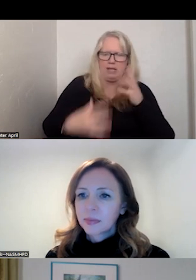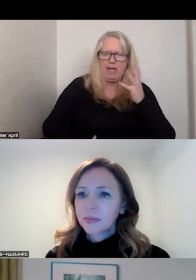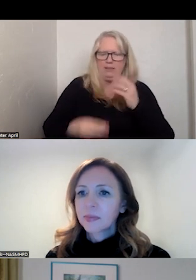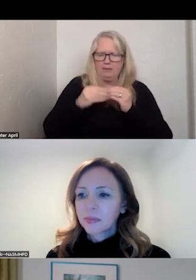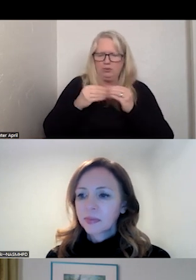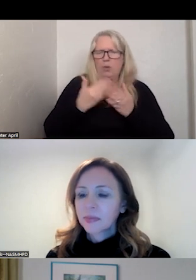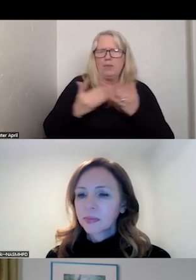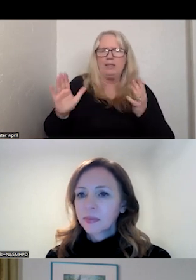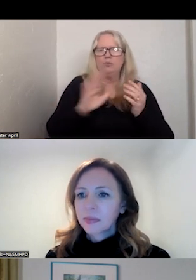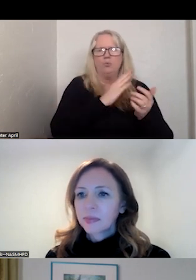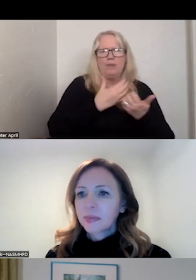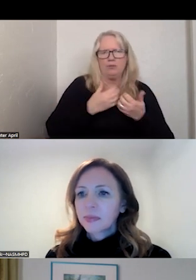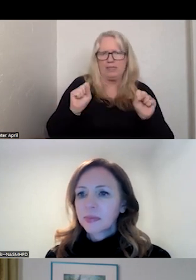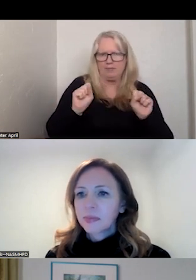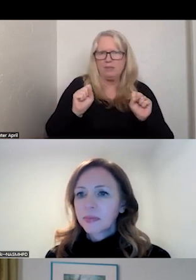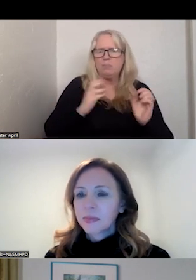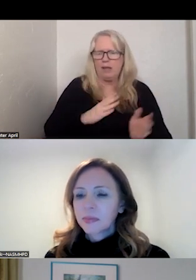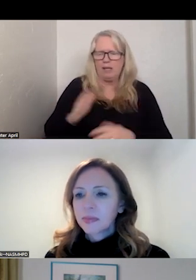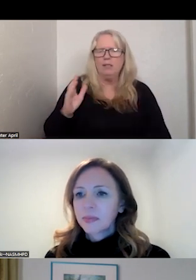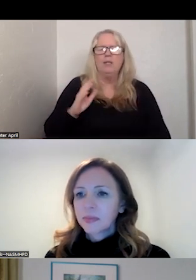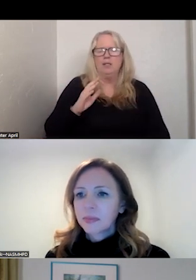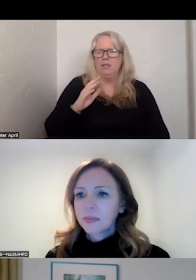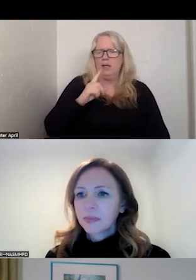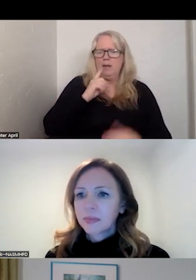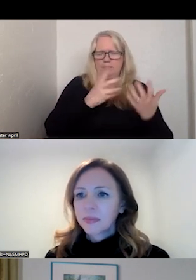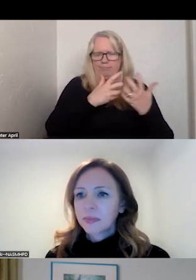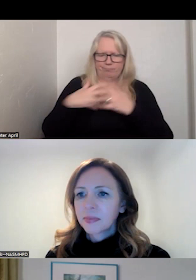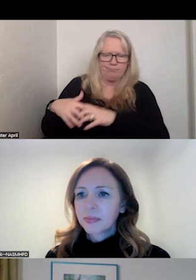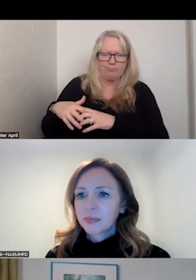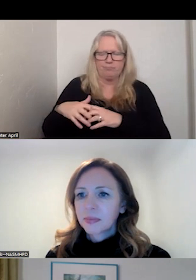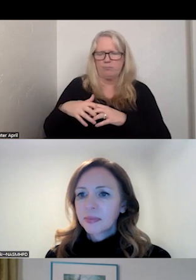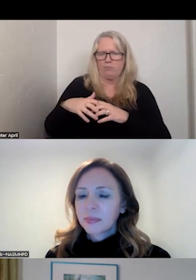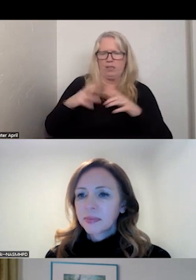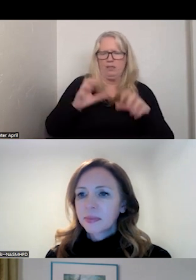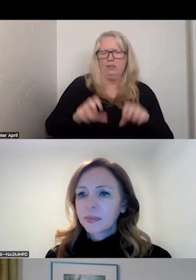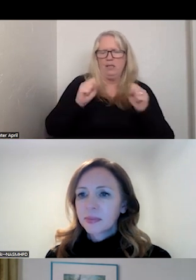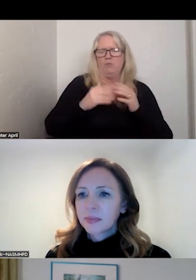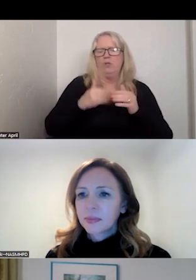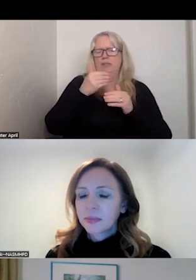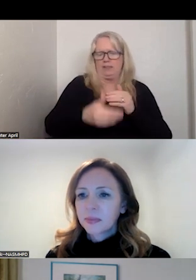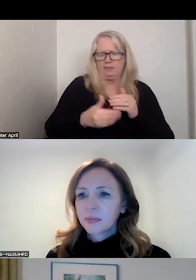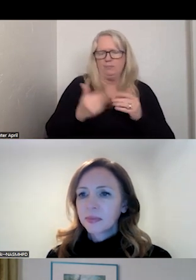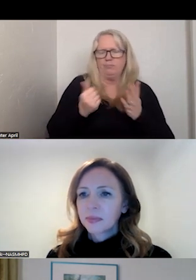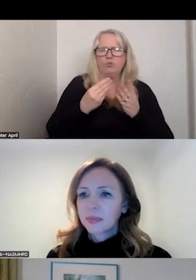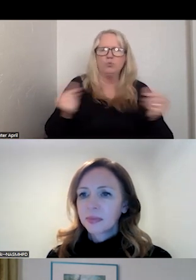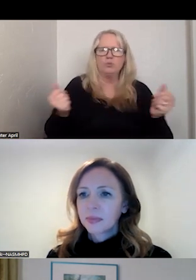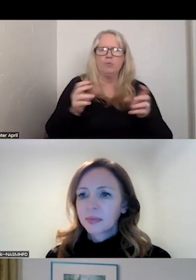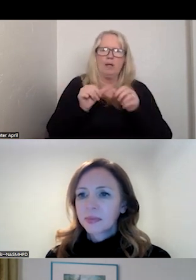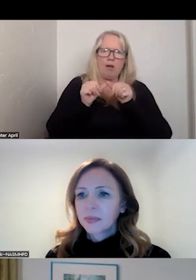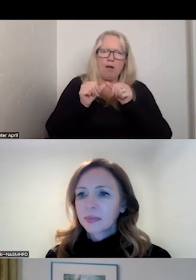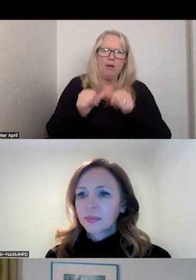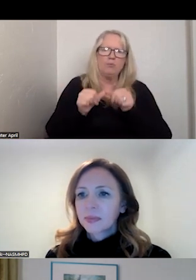things to their safety plan, working with them to take next steps in resolving any